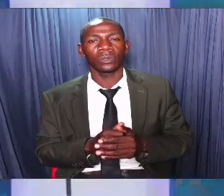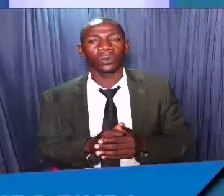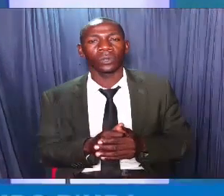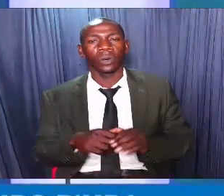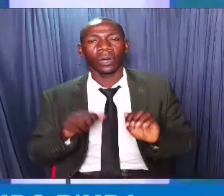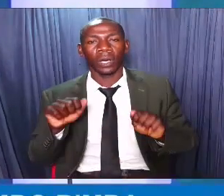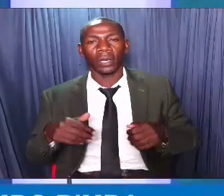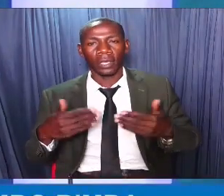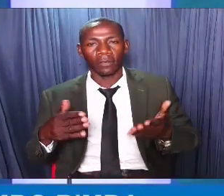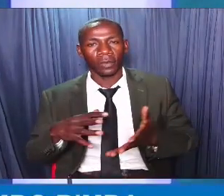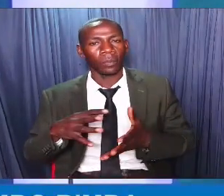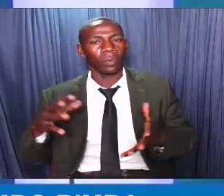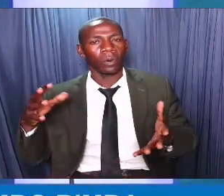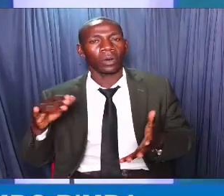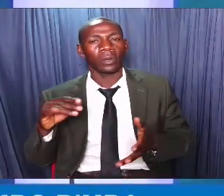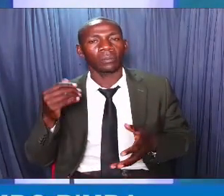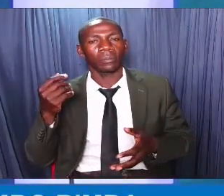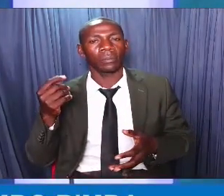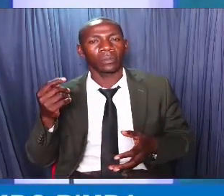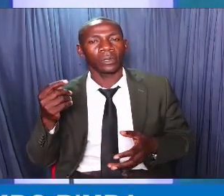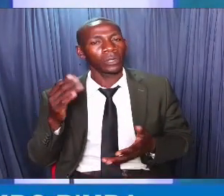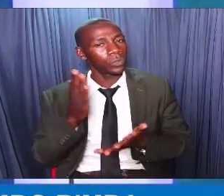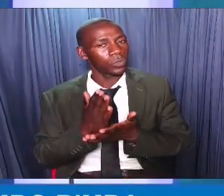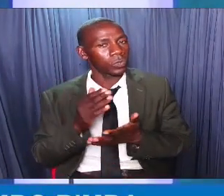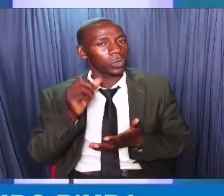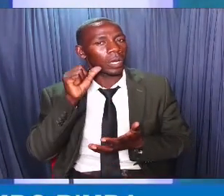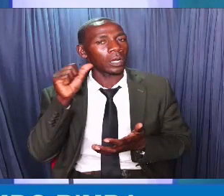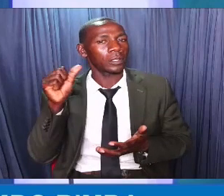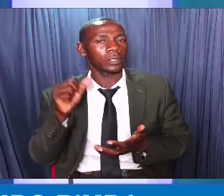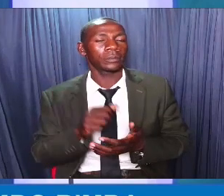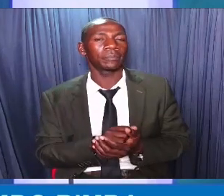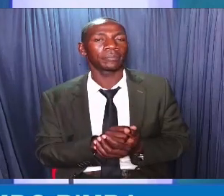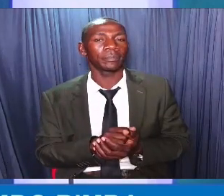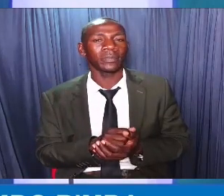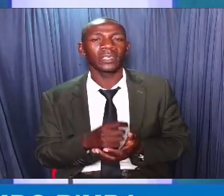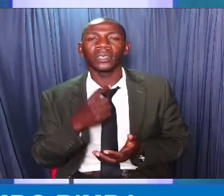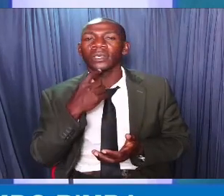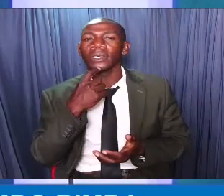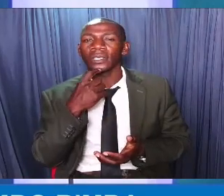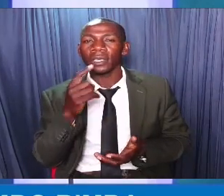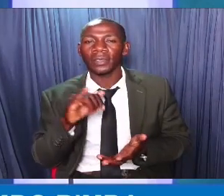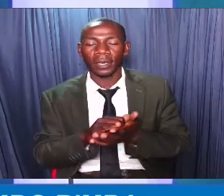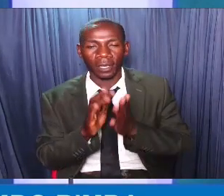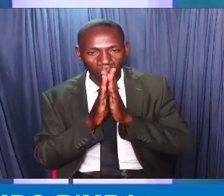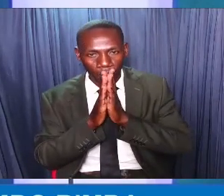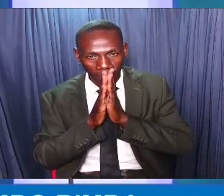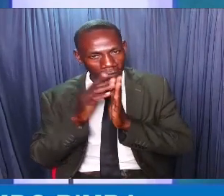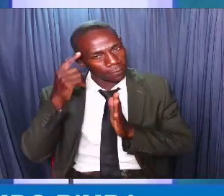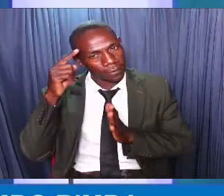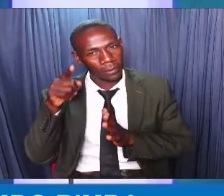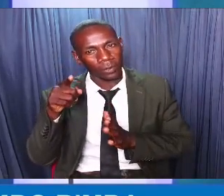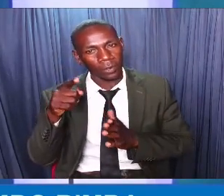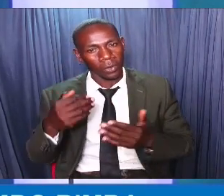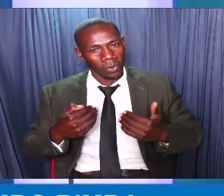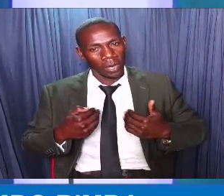Ungenipa zaidi. You would have given me more than 100 shillings. Nikamwambia ni kweli shangazi. I told her it's very much okay, aunt. Akanambia haya nakuombea. She told me, now I'm praying for you.